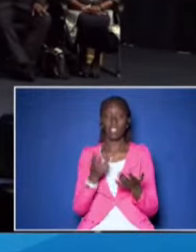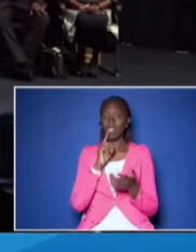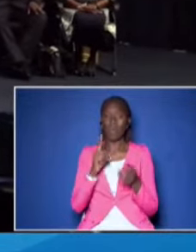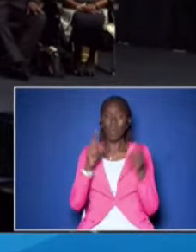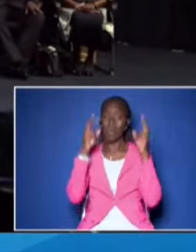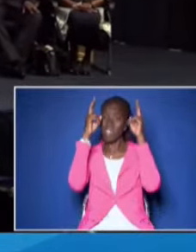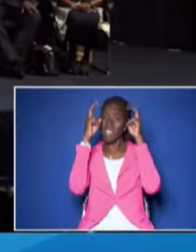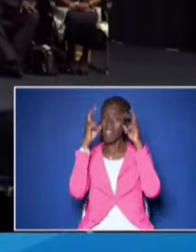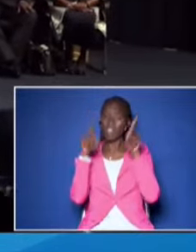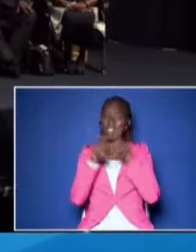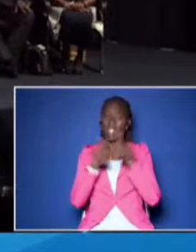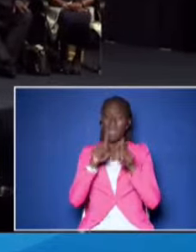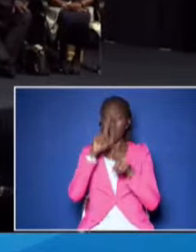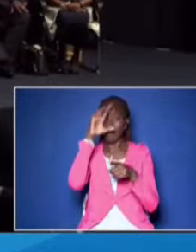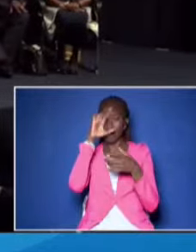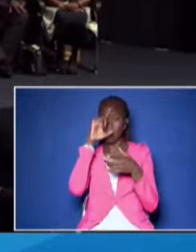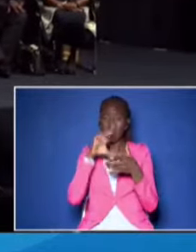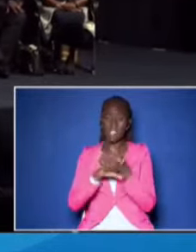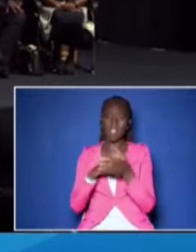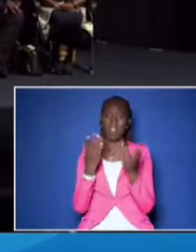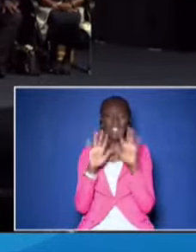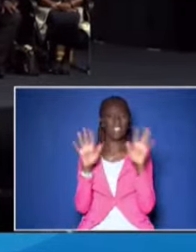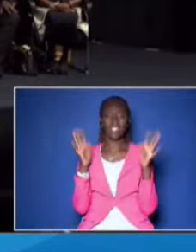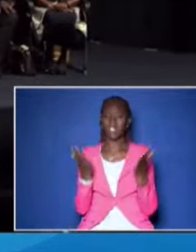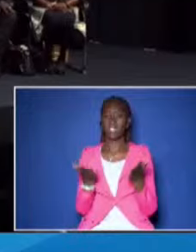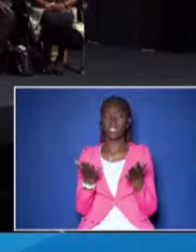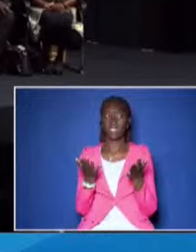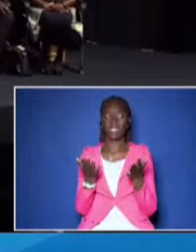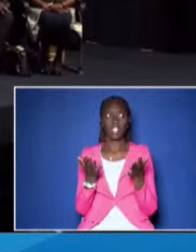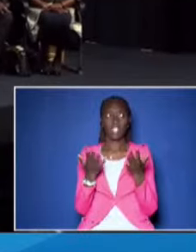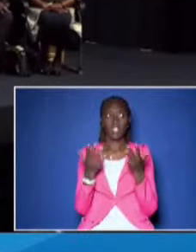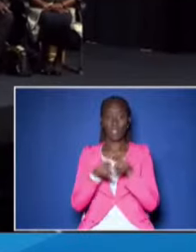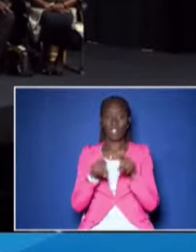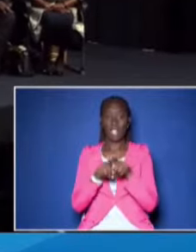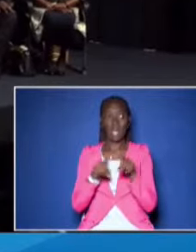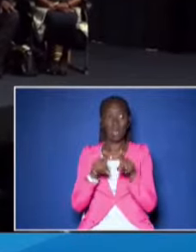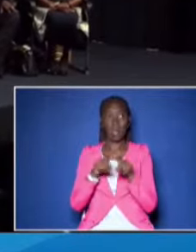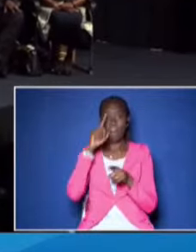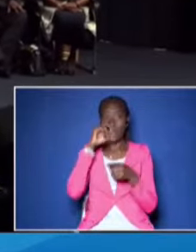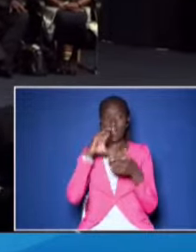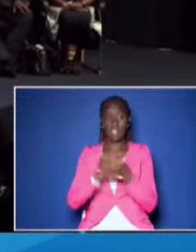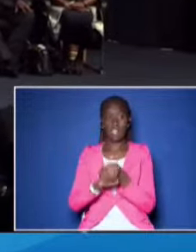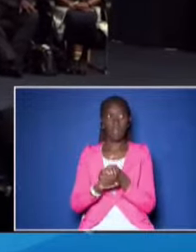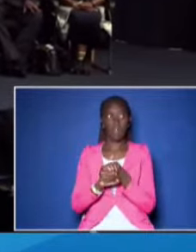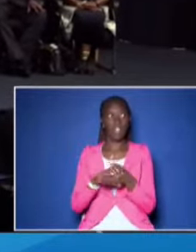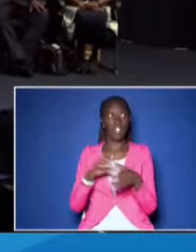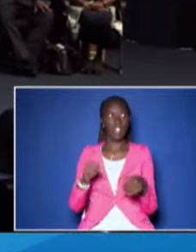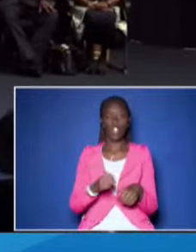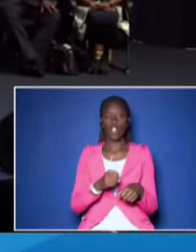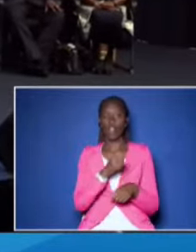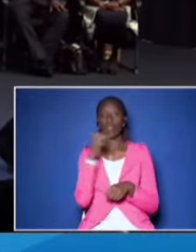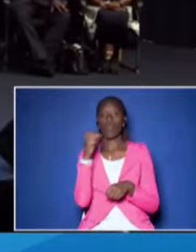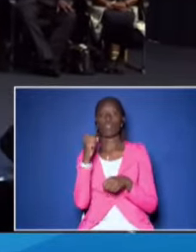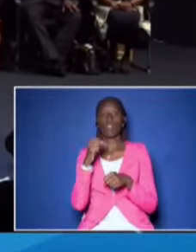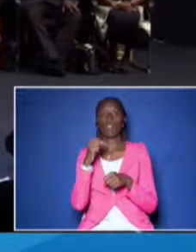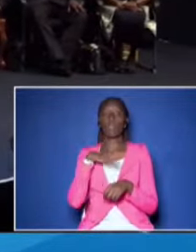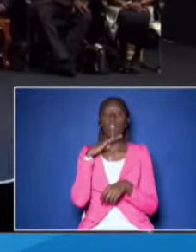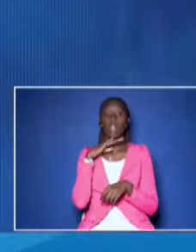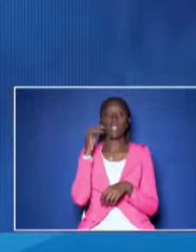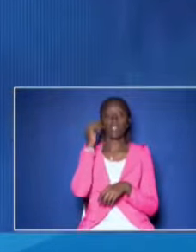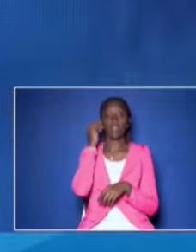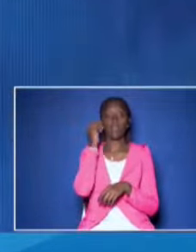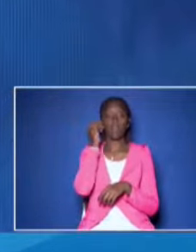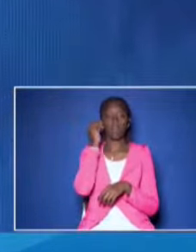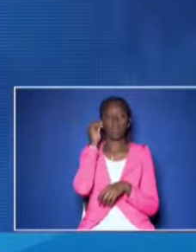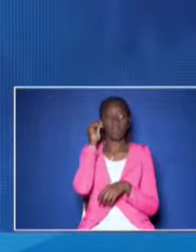does the devil they believe that he rose from the dead so